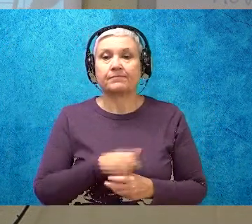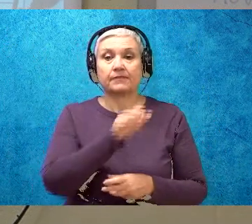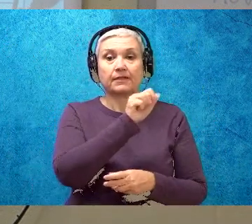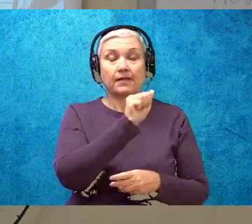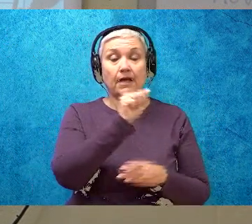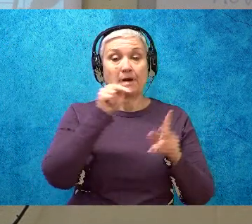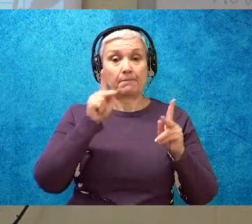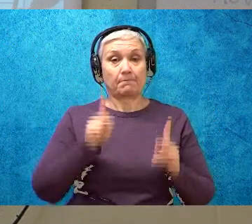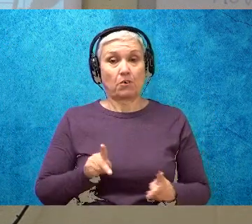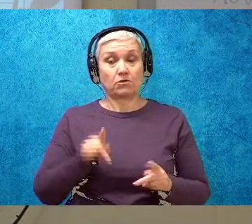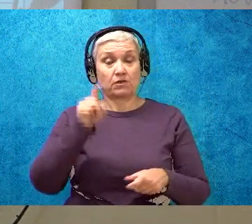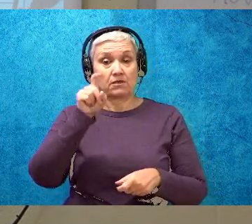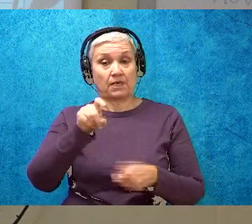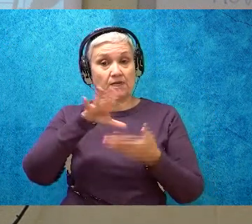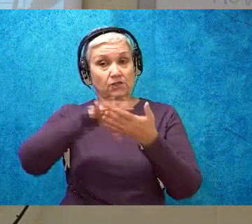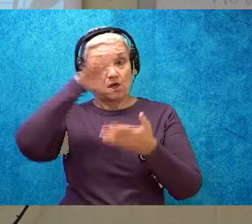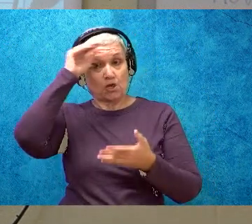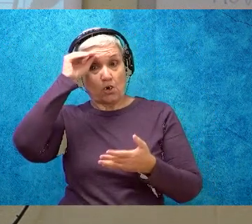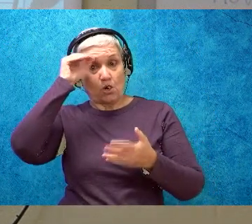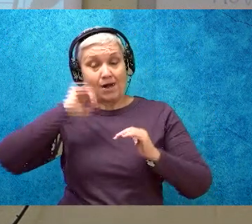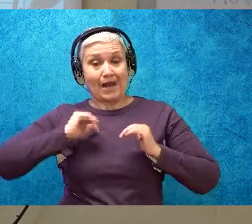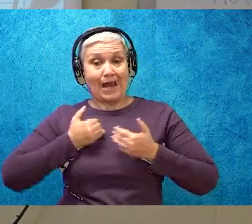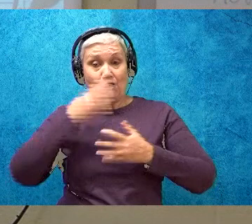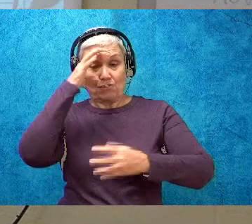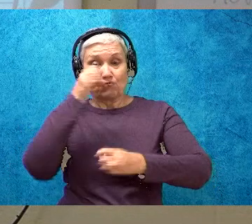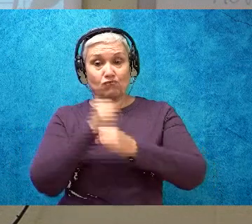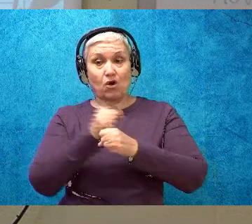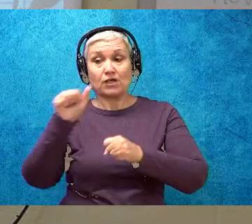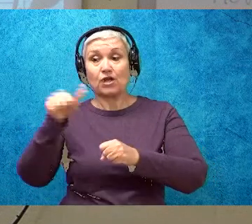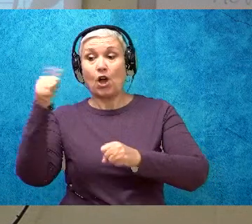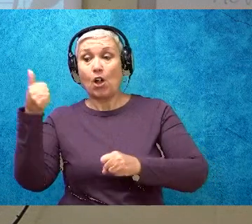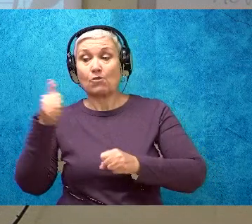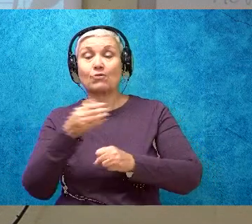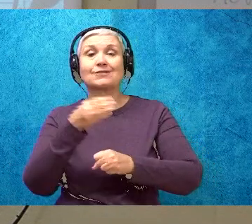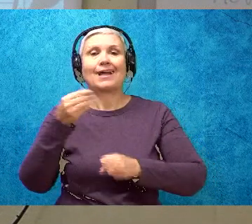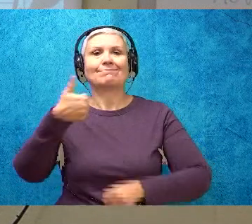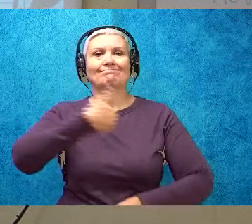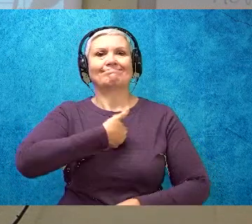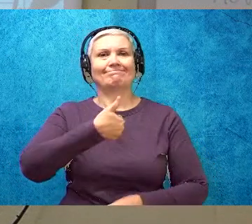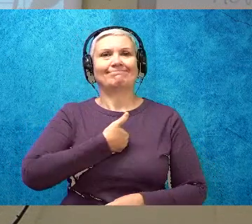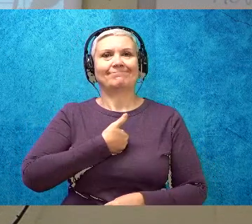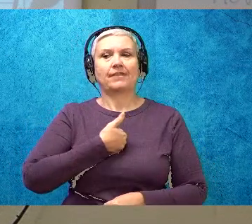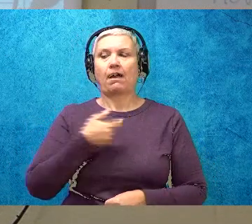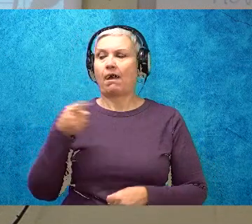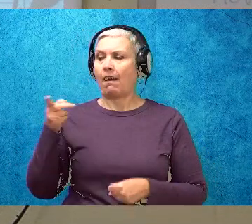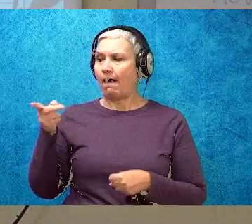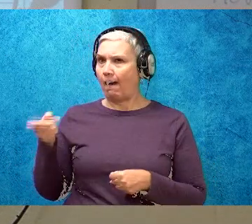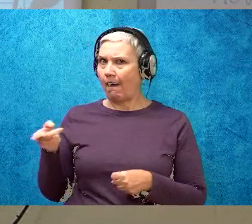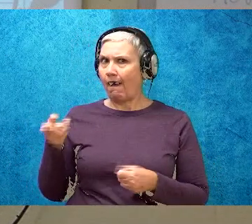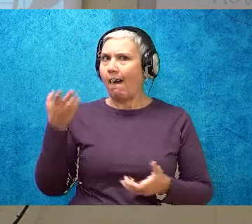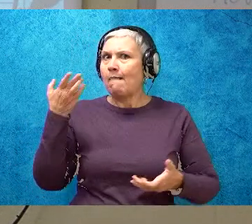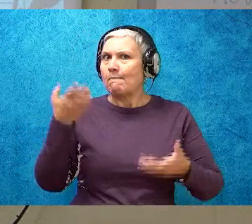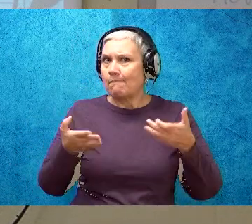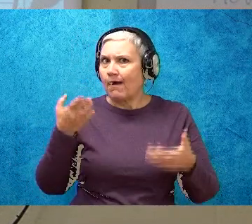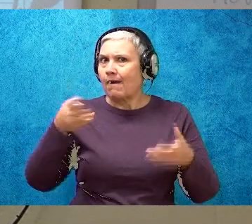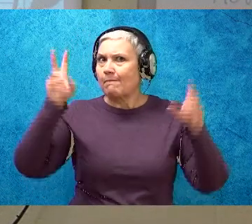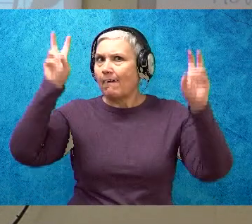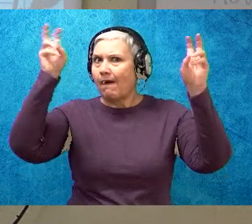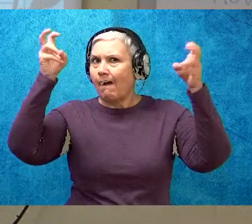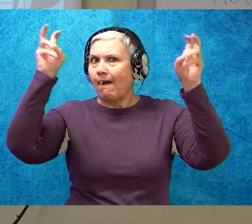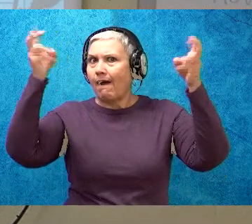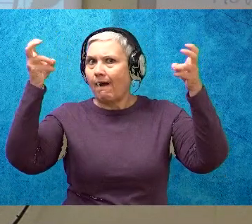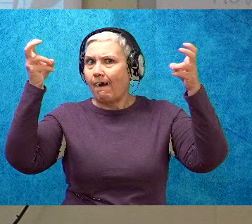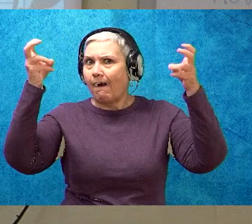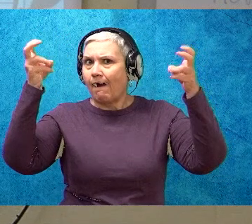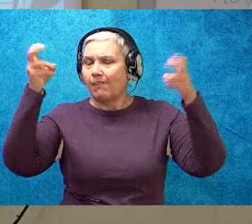needs to learn how to trust others and themselves. We would just capitalize the A and boom,